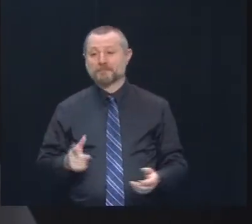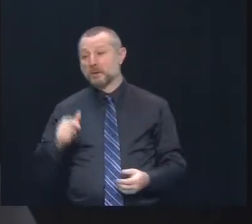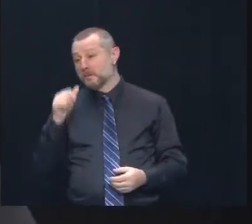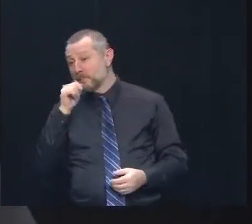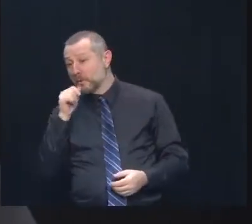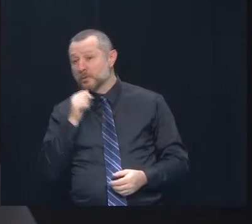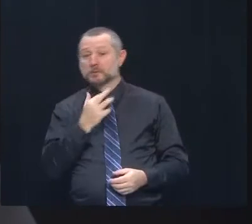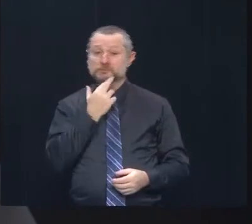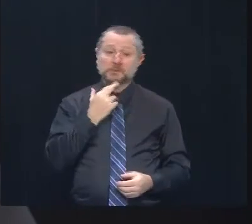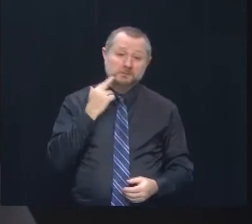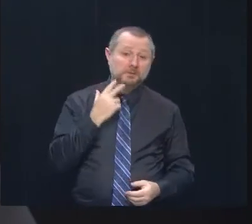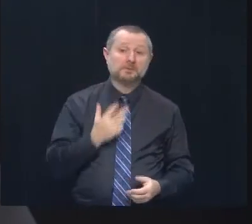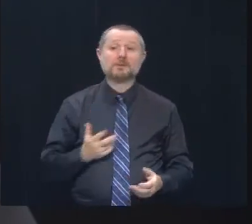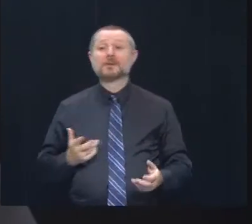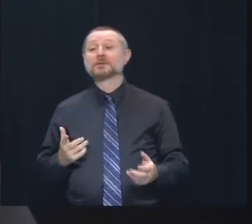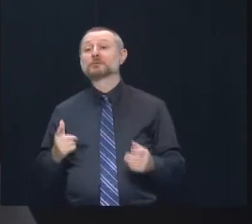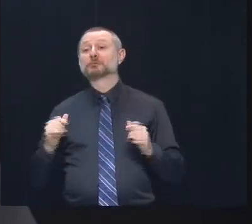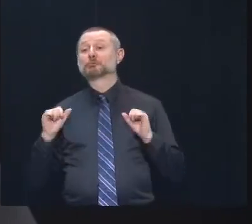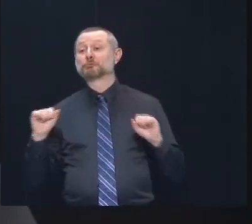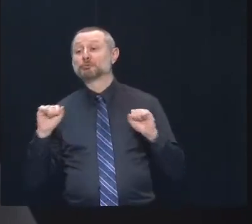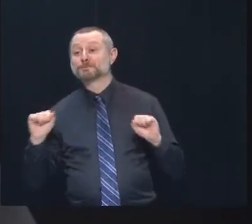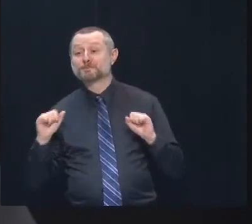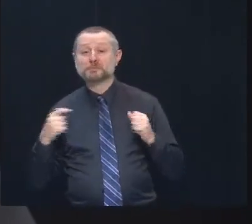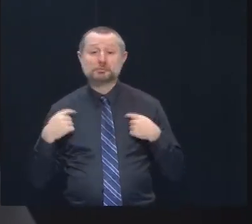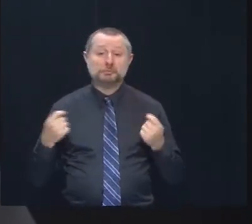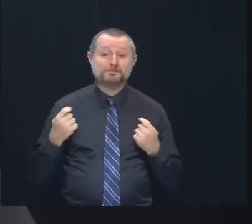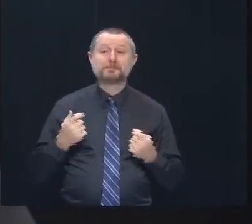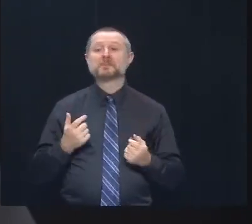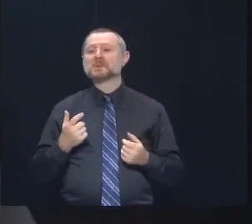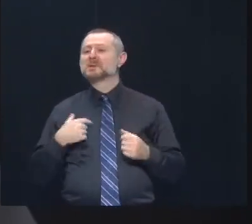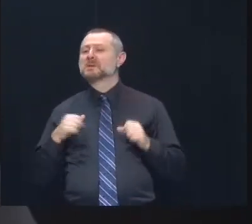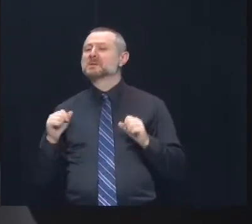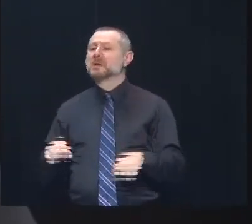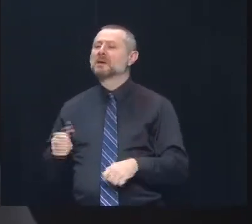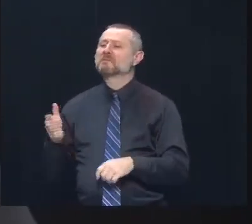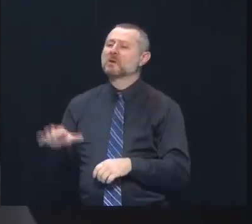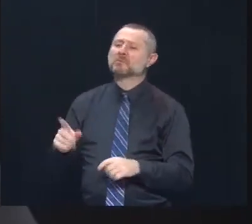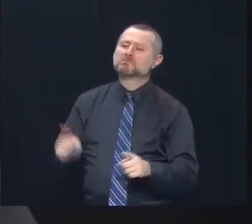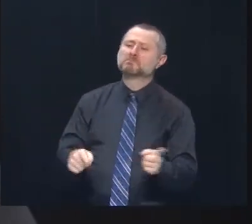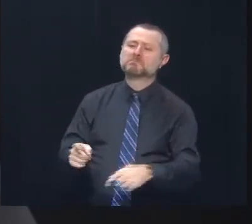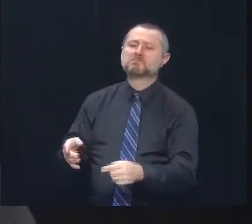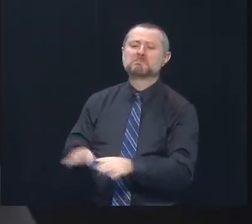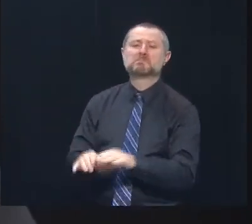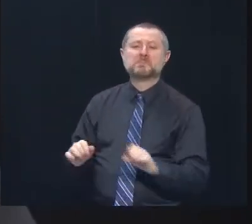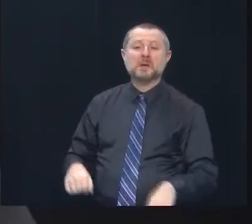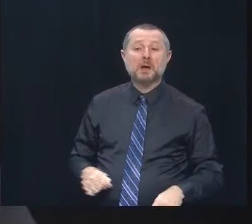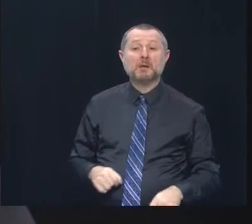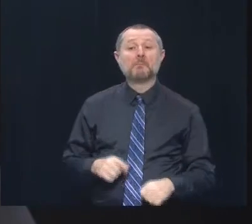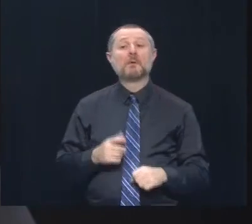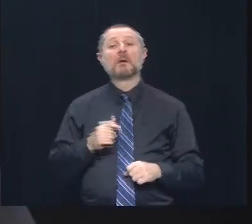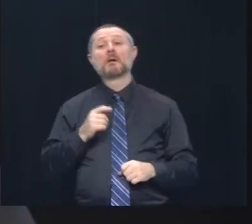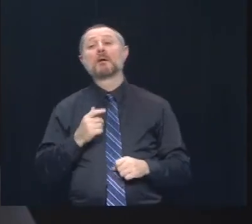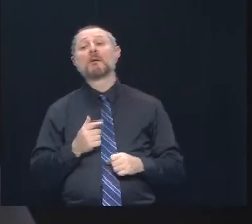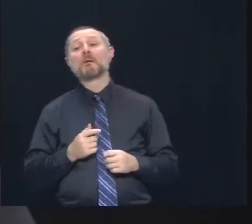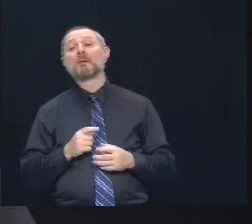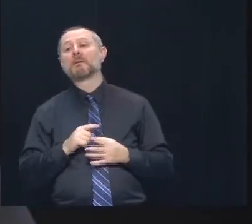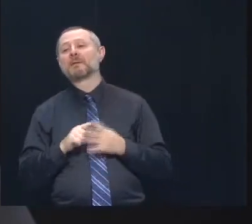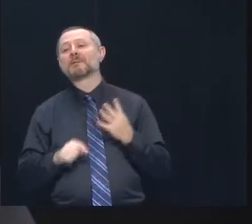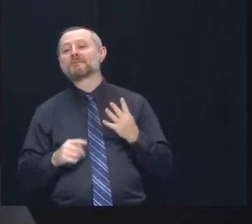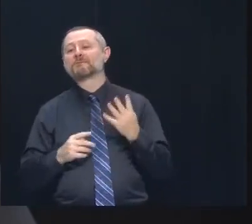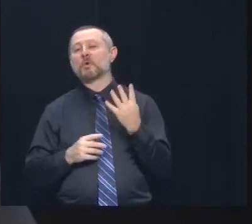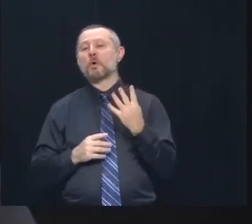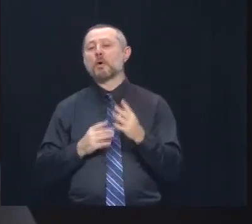restaurants, gyms, you can enforce. Those are the four main